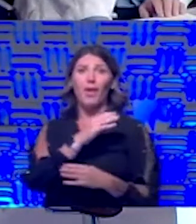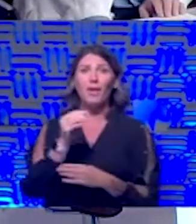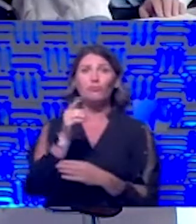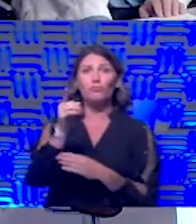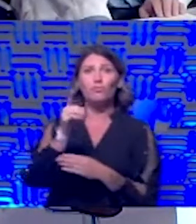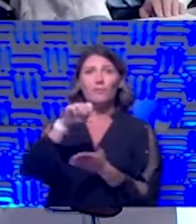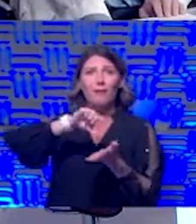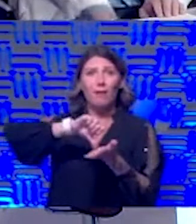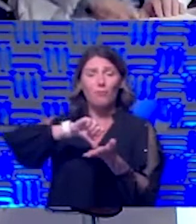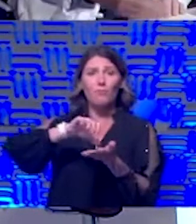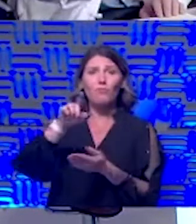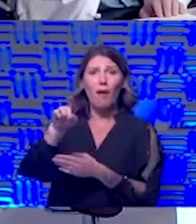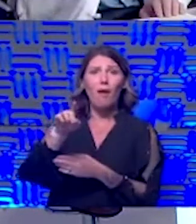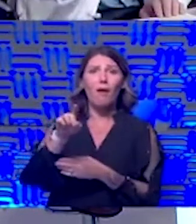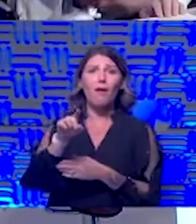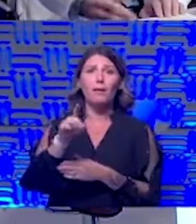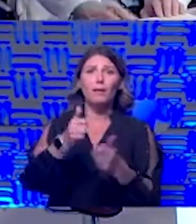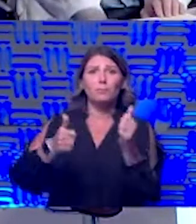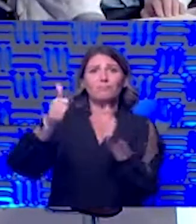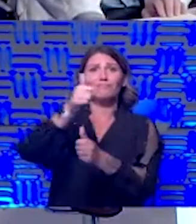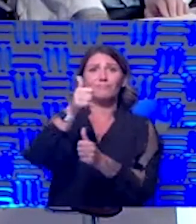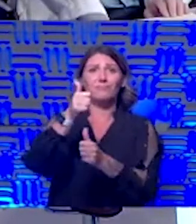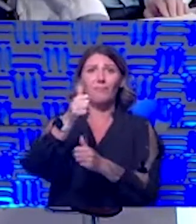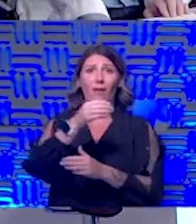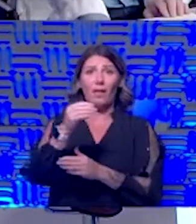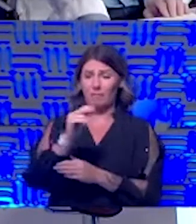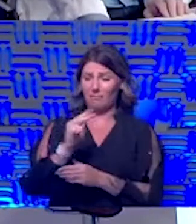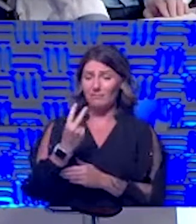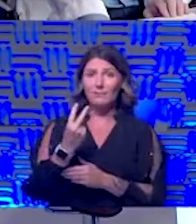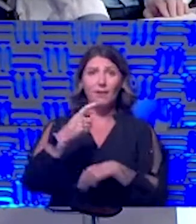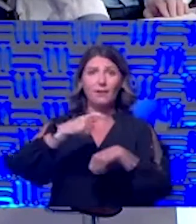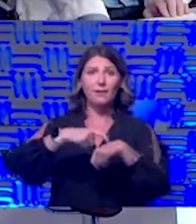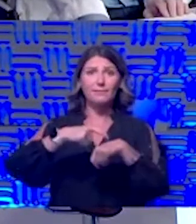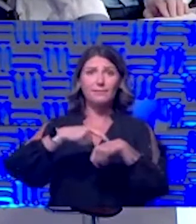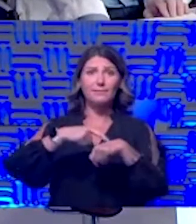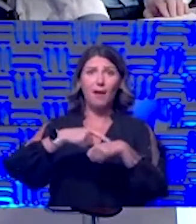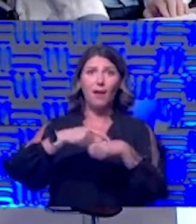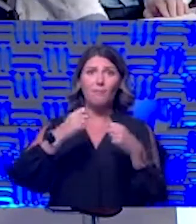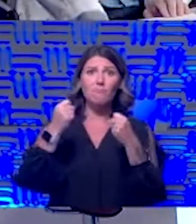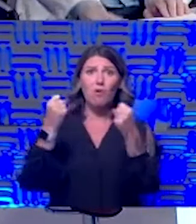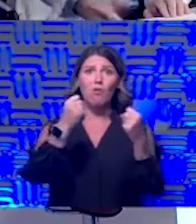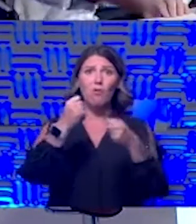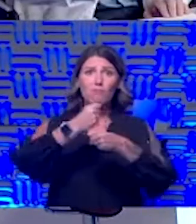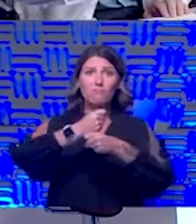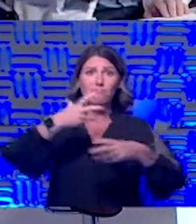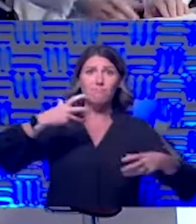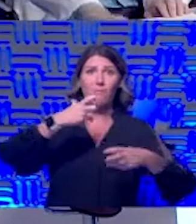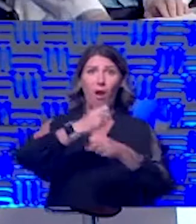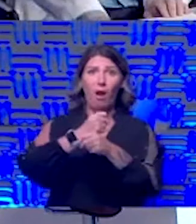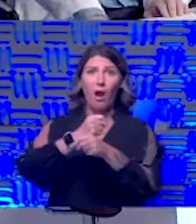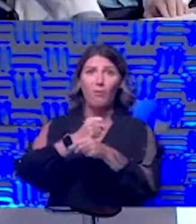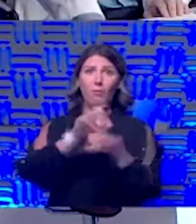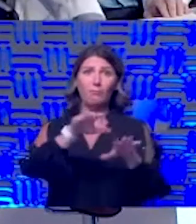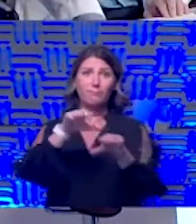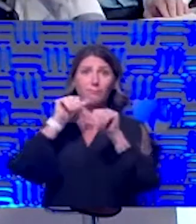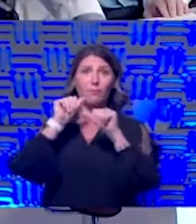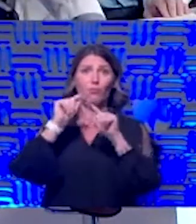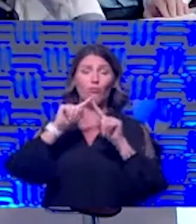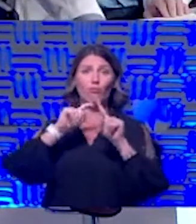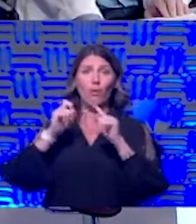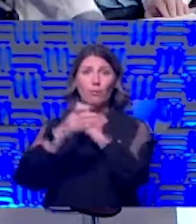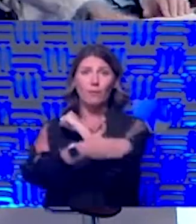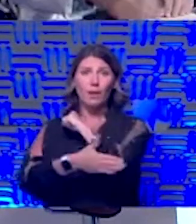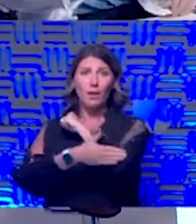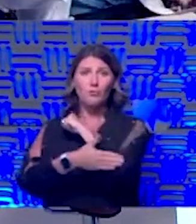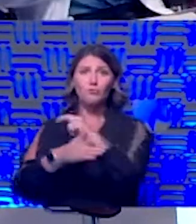and the second time you took a car bomb that led to your medical evacuation from the country, returned to the United States, and